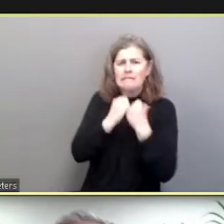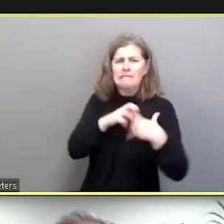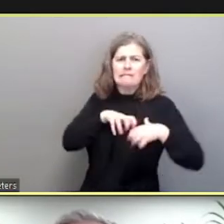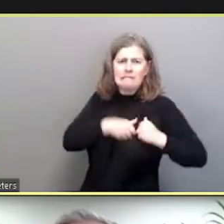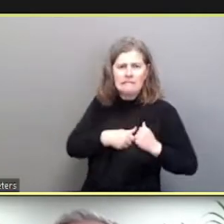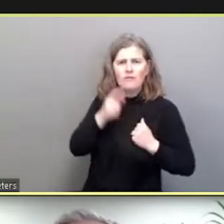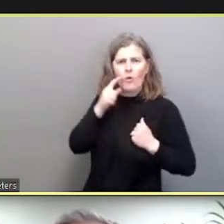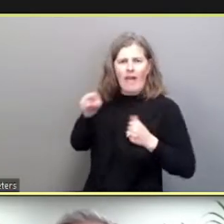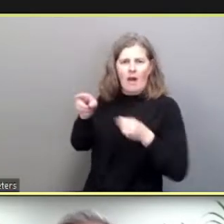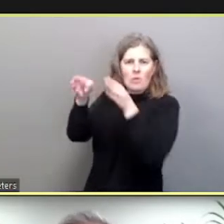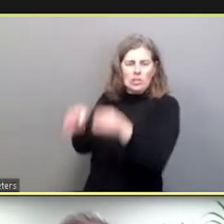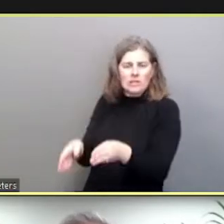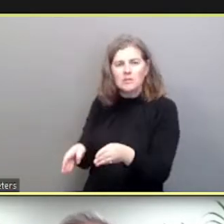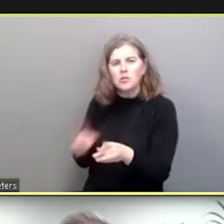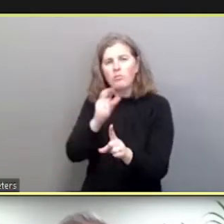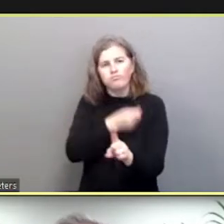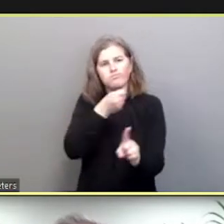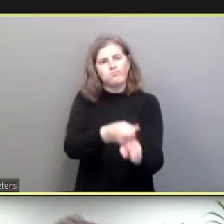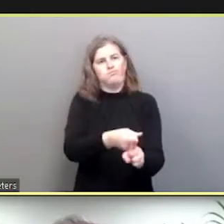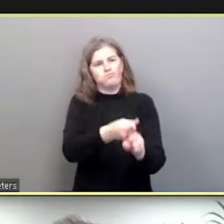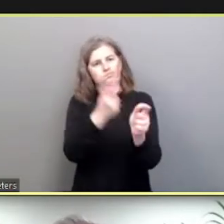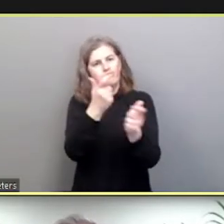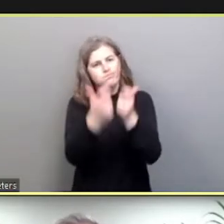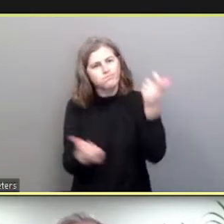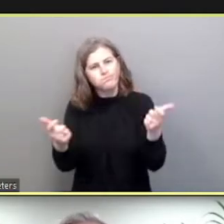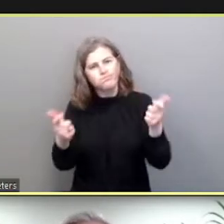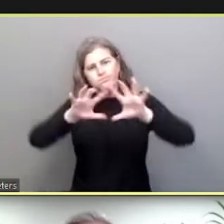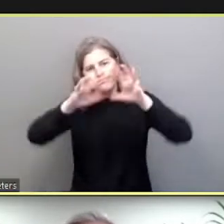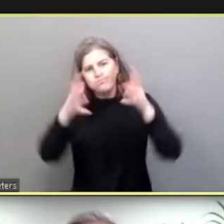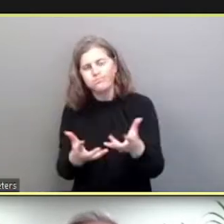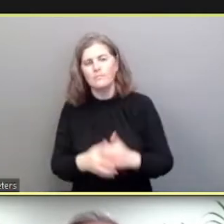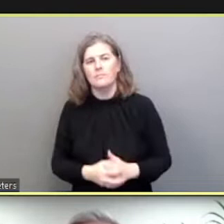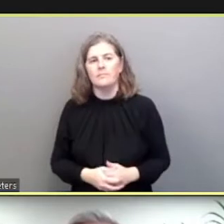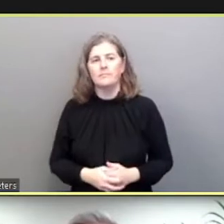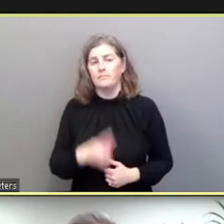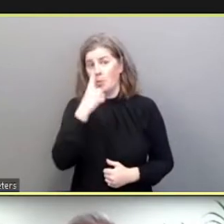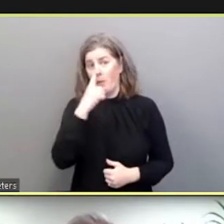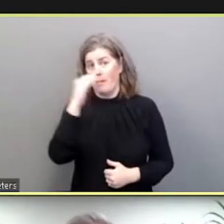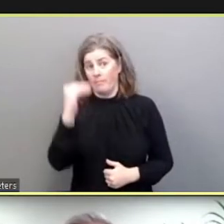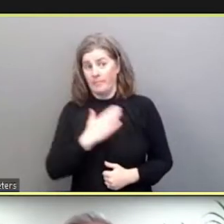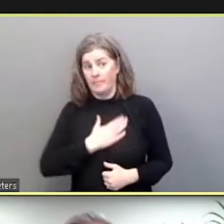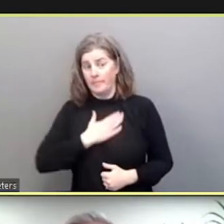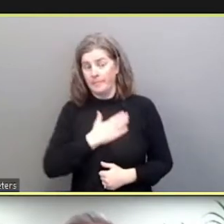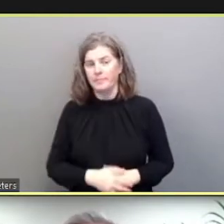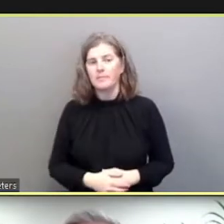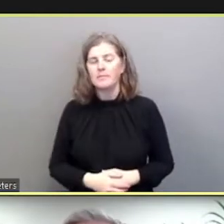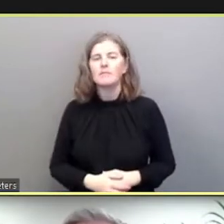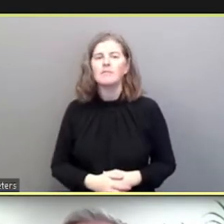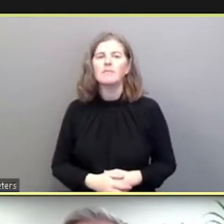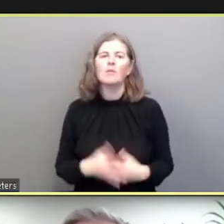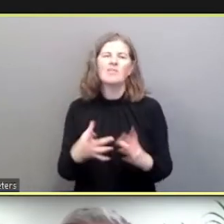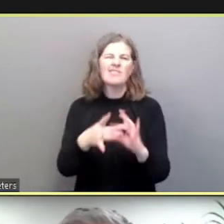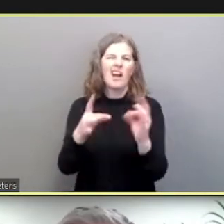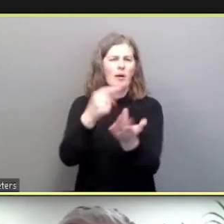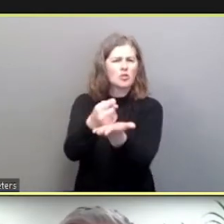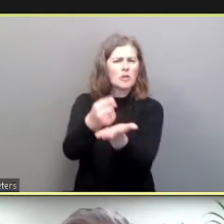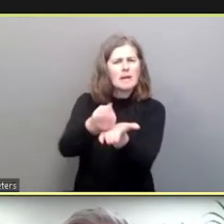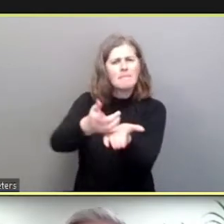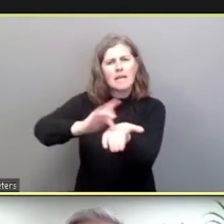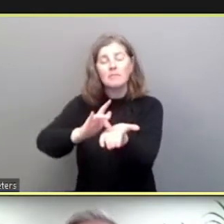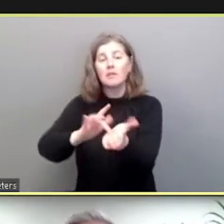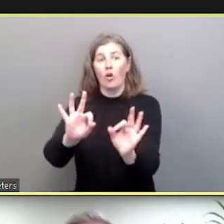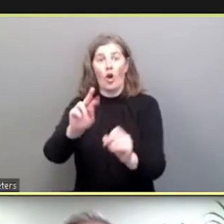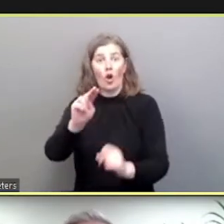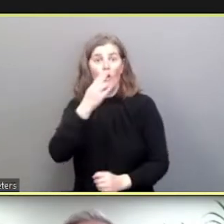So a much broader impact in our state. Next slide, please, Brianna. We're going to talk about treatments. Some good news